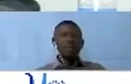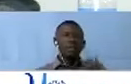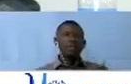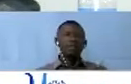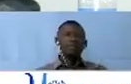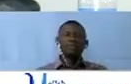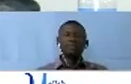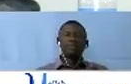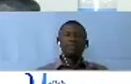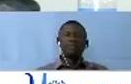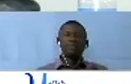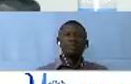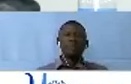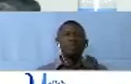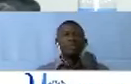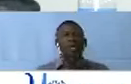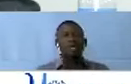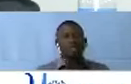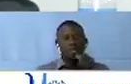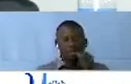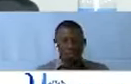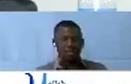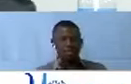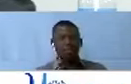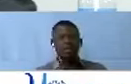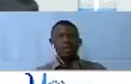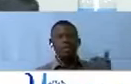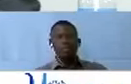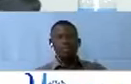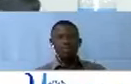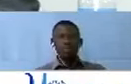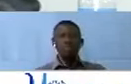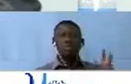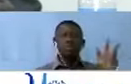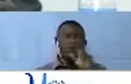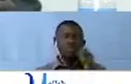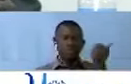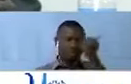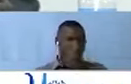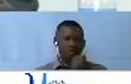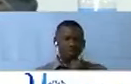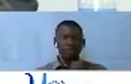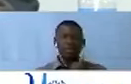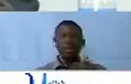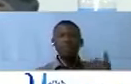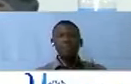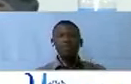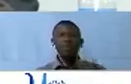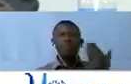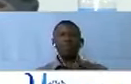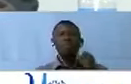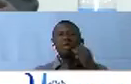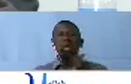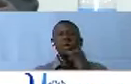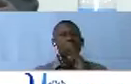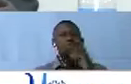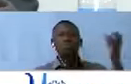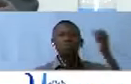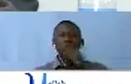the Ghanaians case, the West African migrants, what you know about it, and also what you